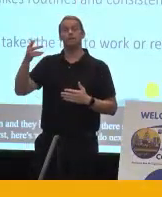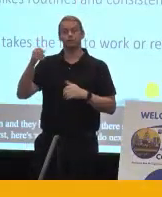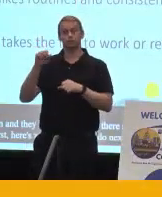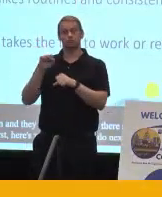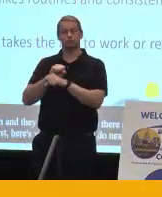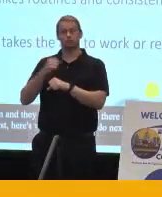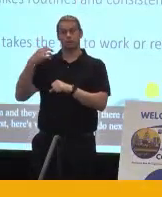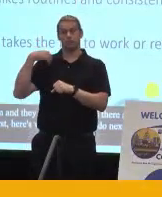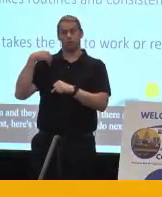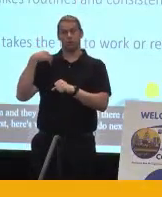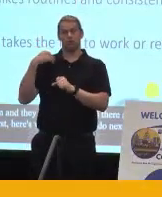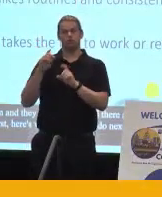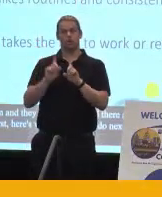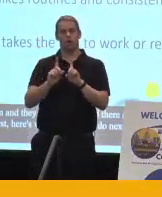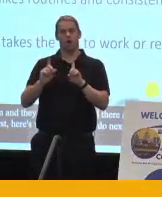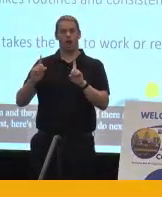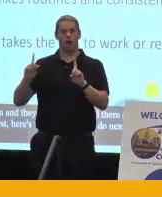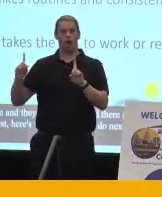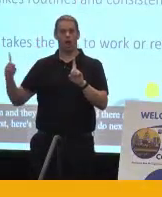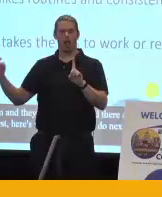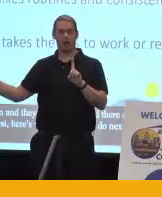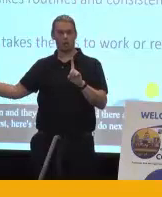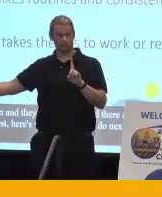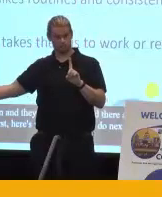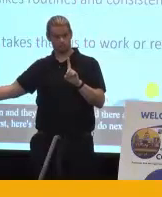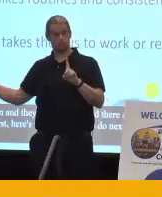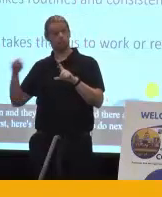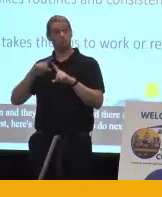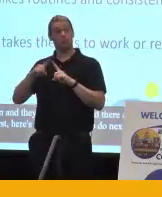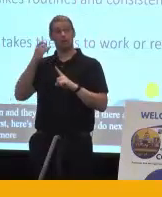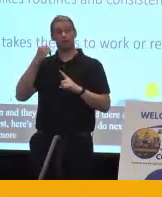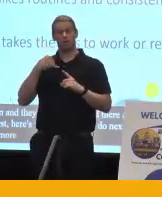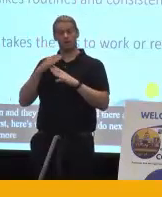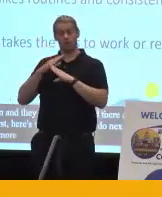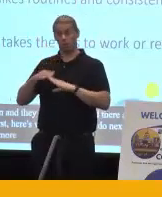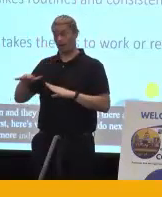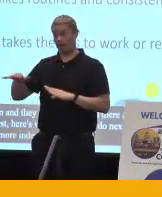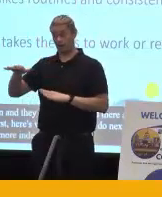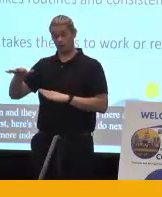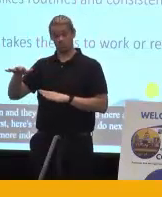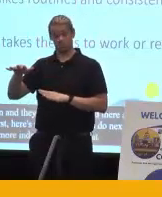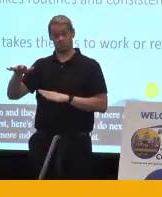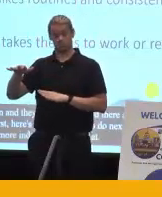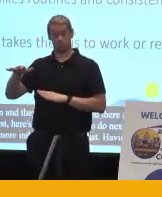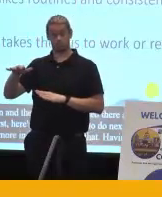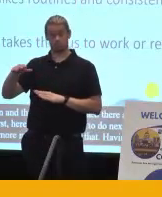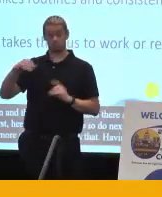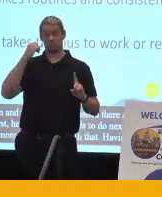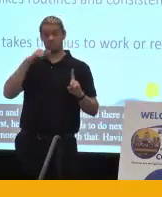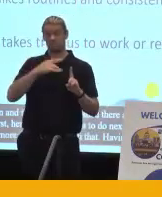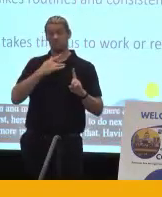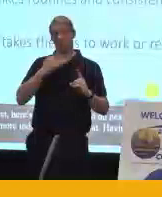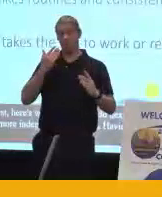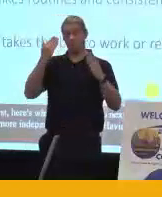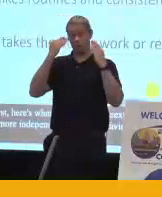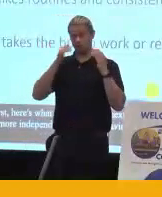he becomes more independent with that. But having an established quiet area for him to go, that the employer works with him, to be